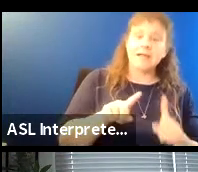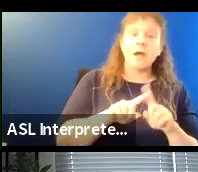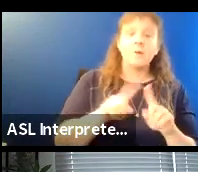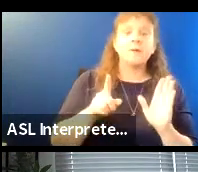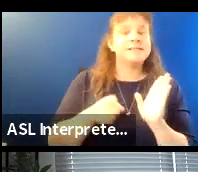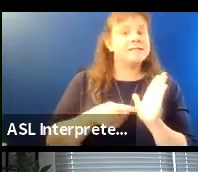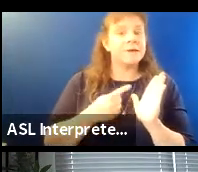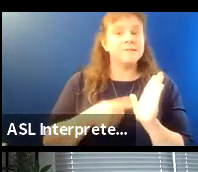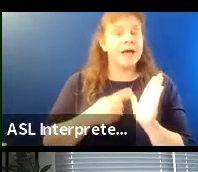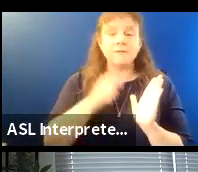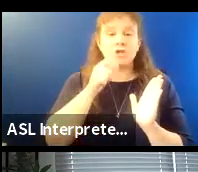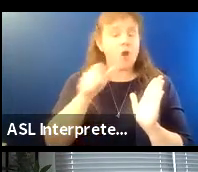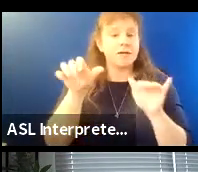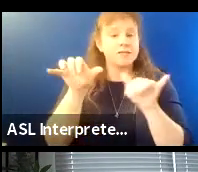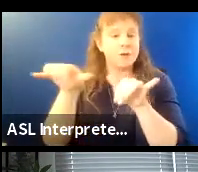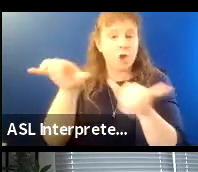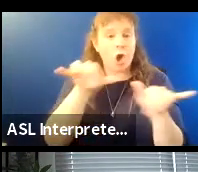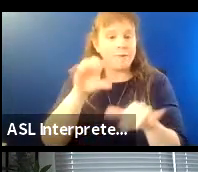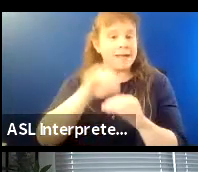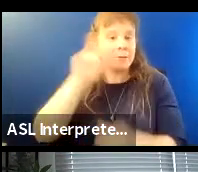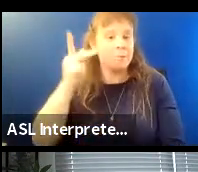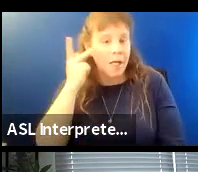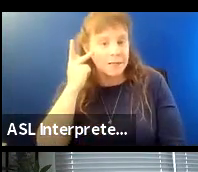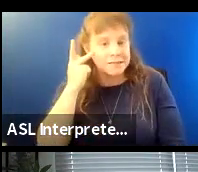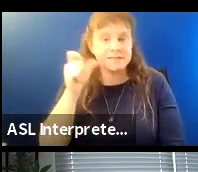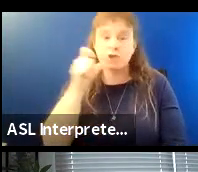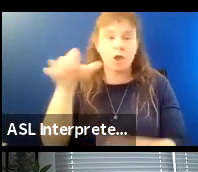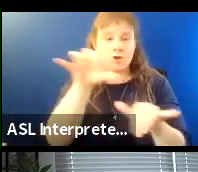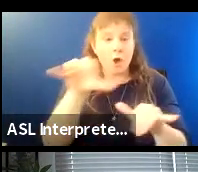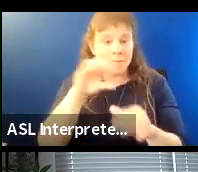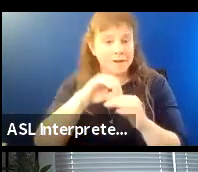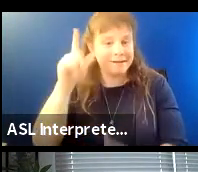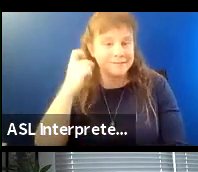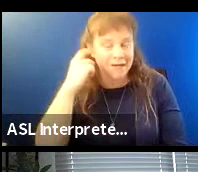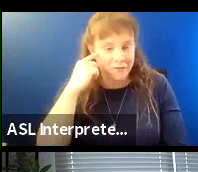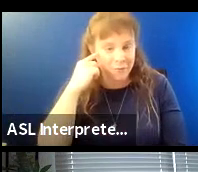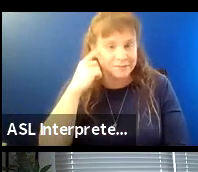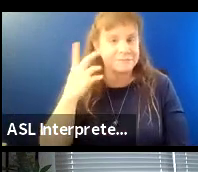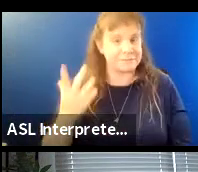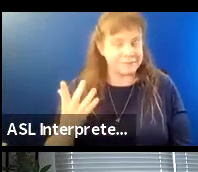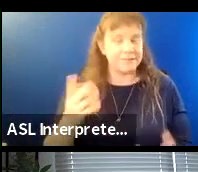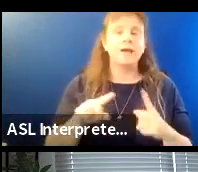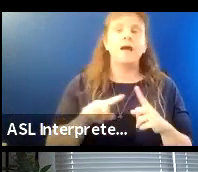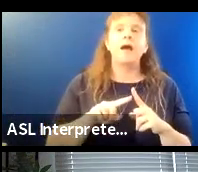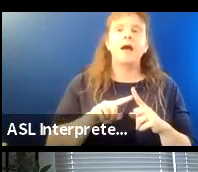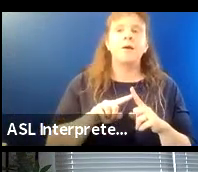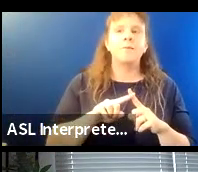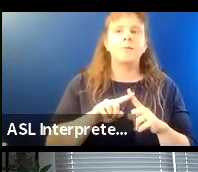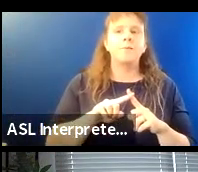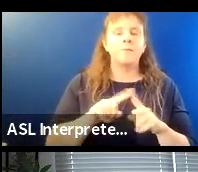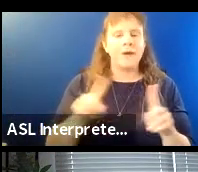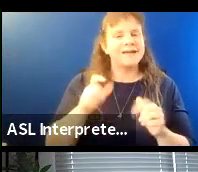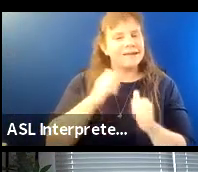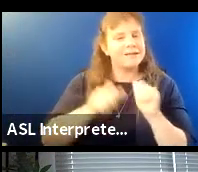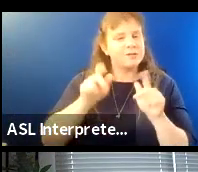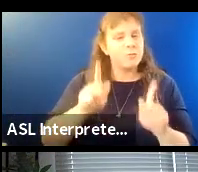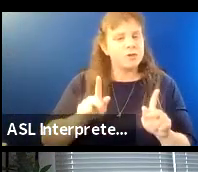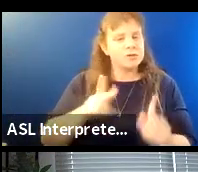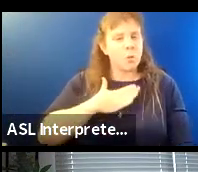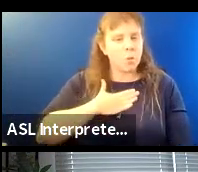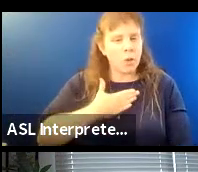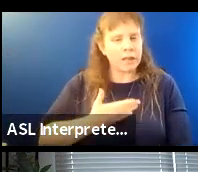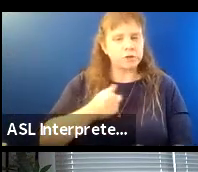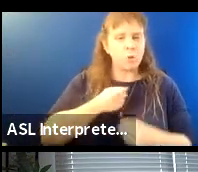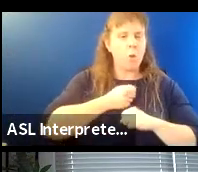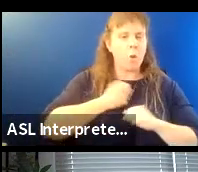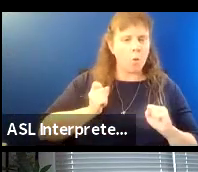politics, right? Or in government. I don't know. Maybe that's, but it's really, it really has been